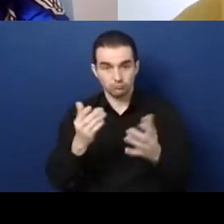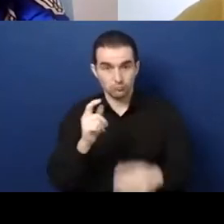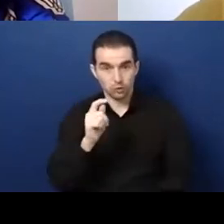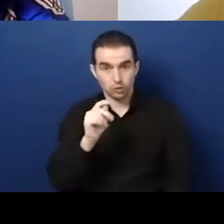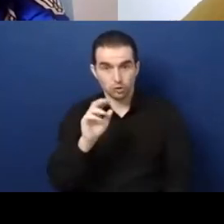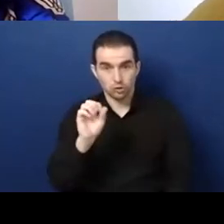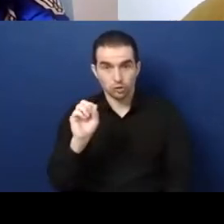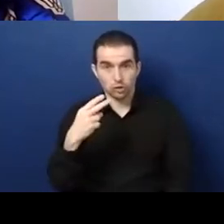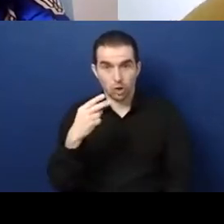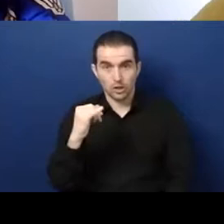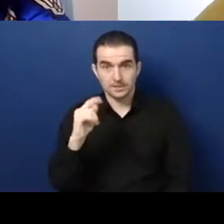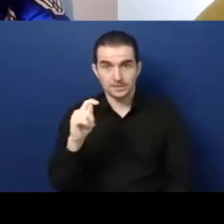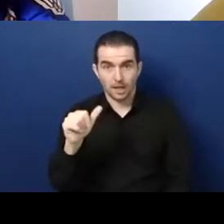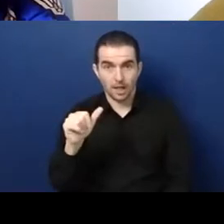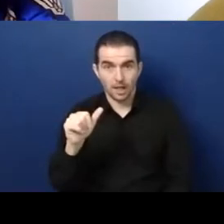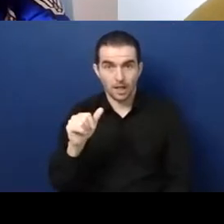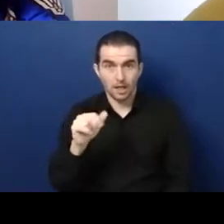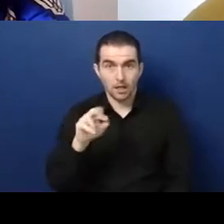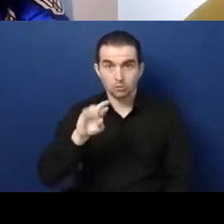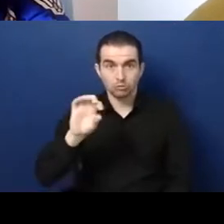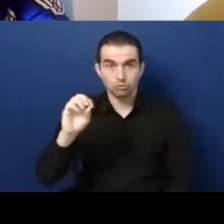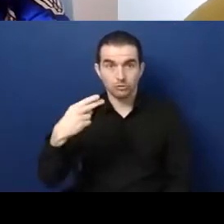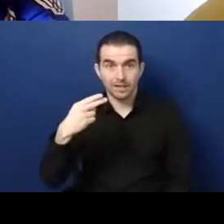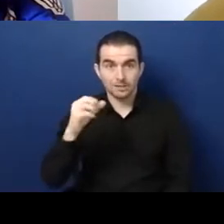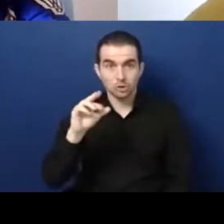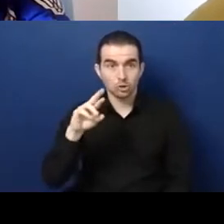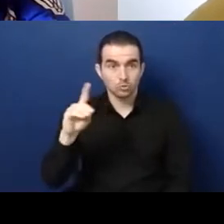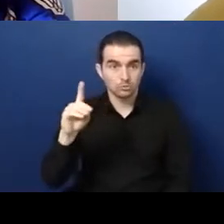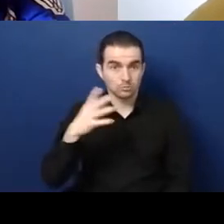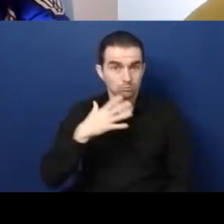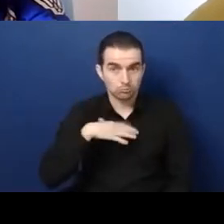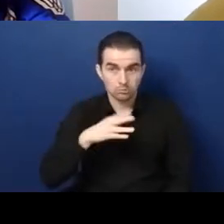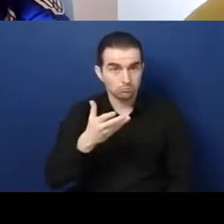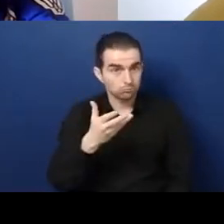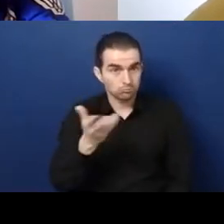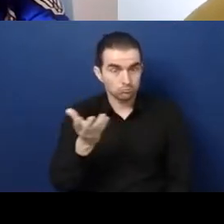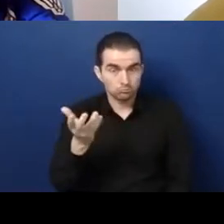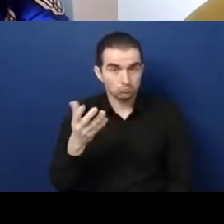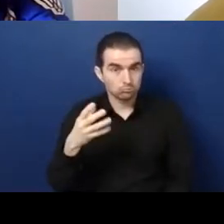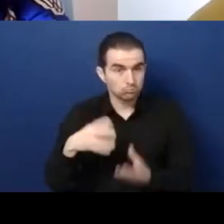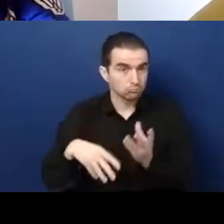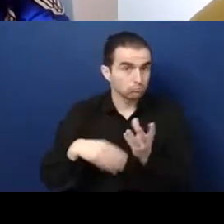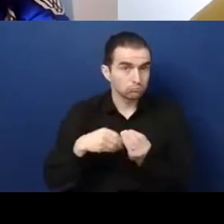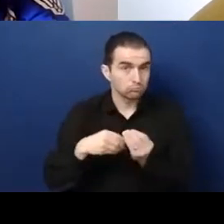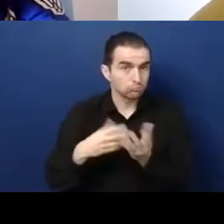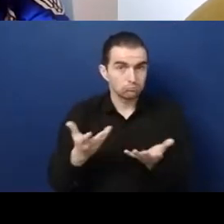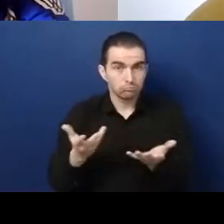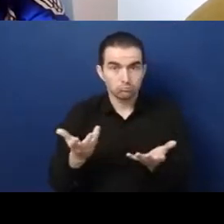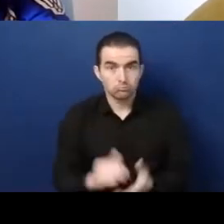I'm good. Yeah. Okay, so to any of our panelists,